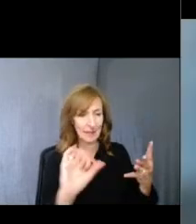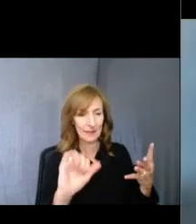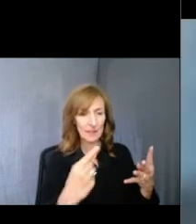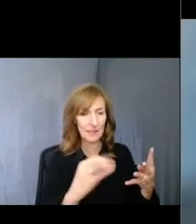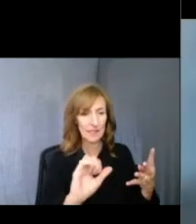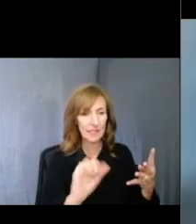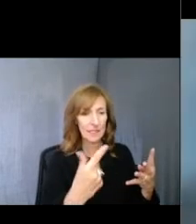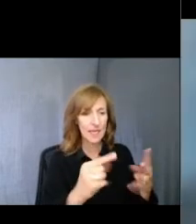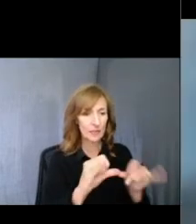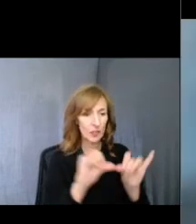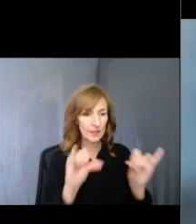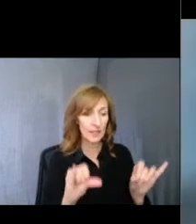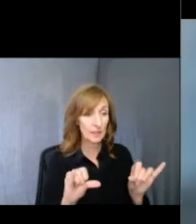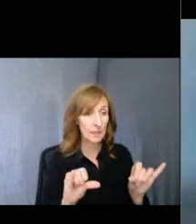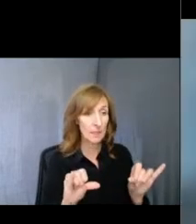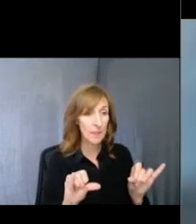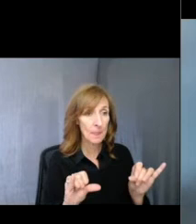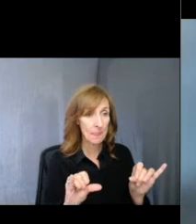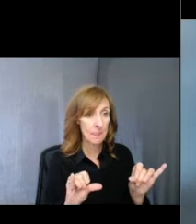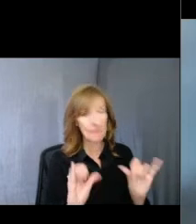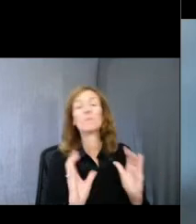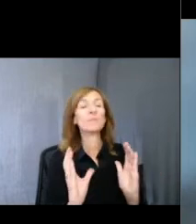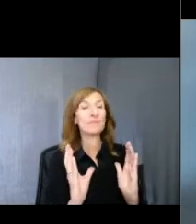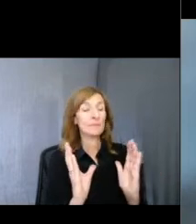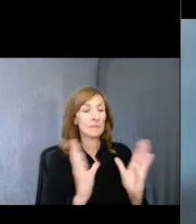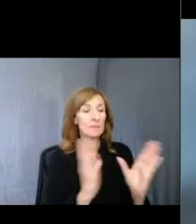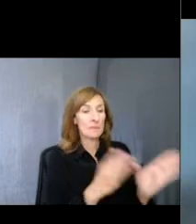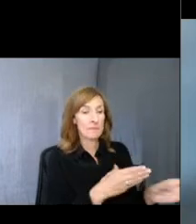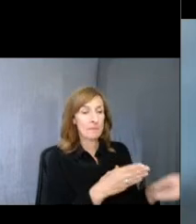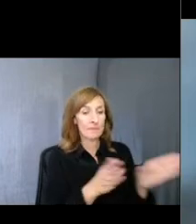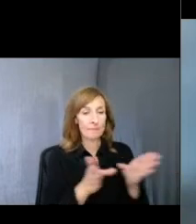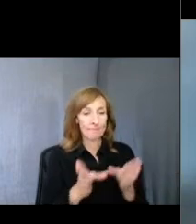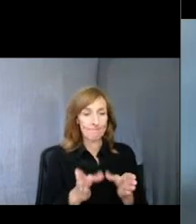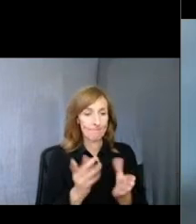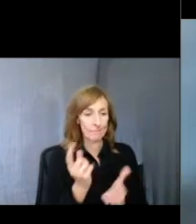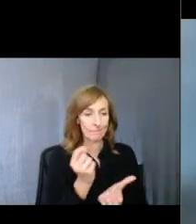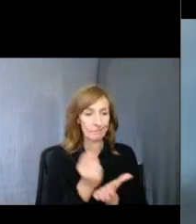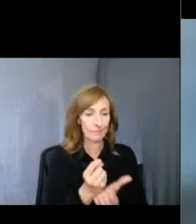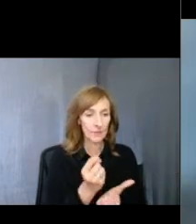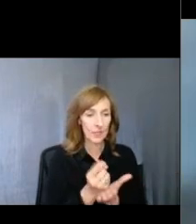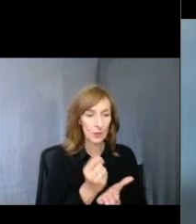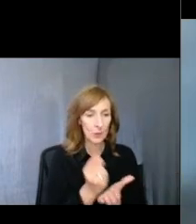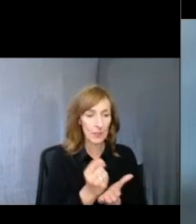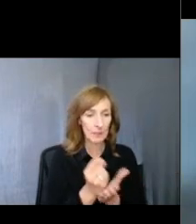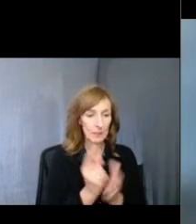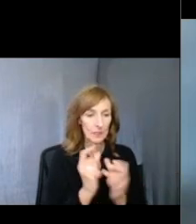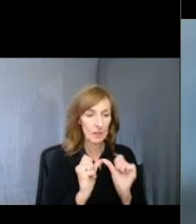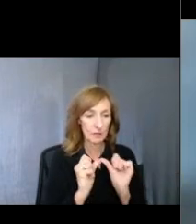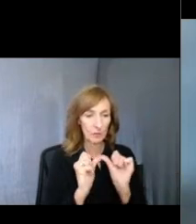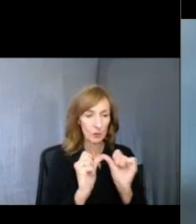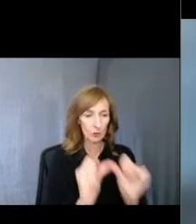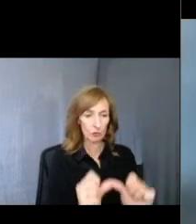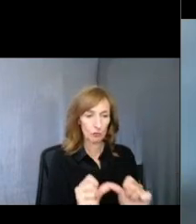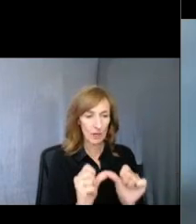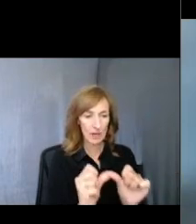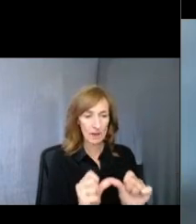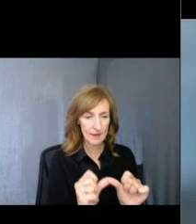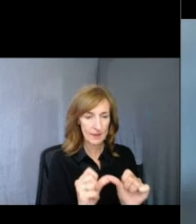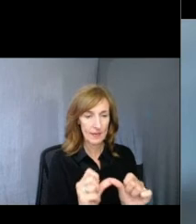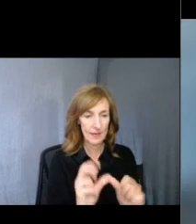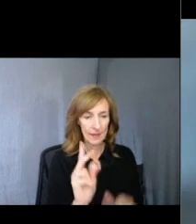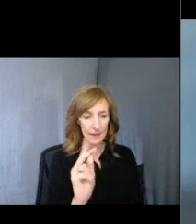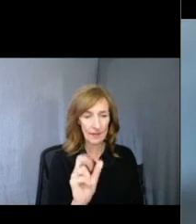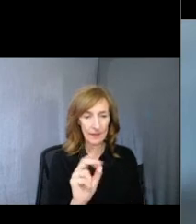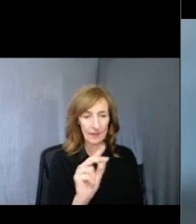So moving along a little bit to the treatment of chronic kidney disease, it's really individual, and it depends a lot